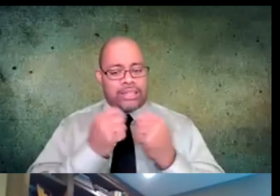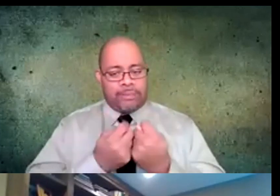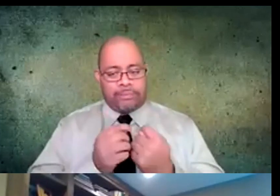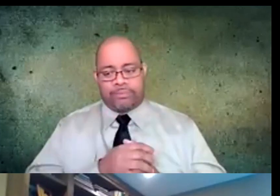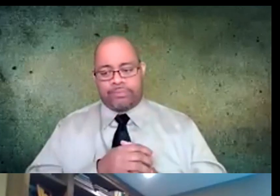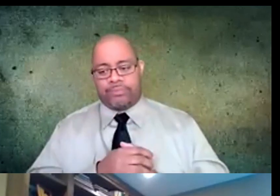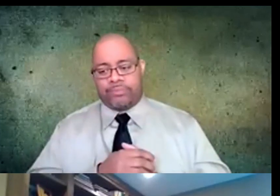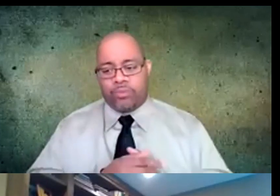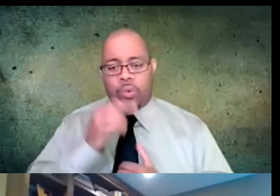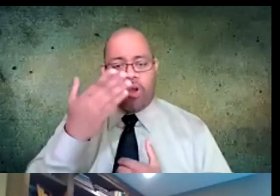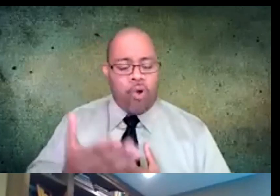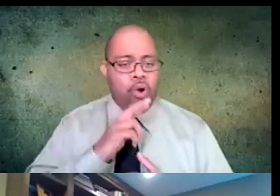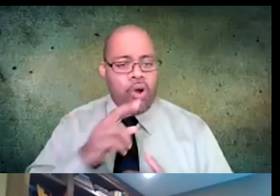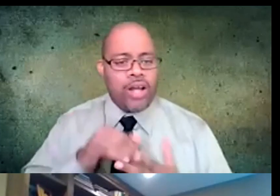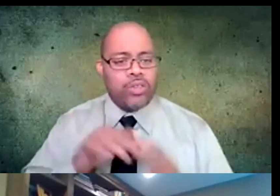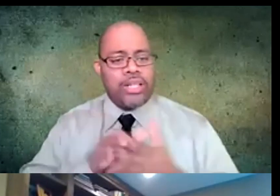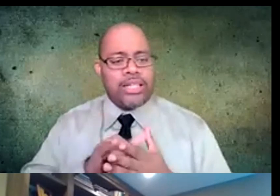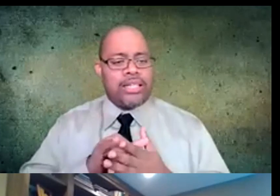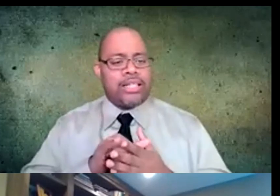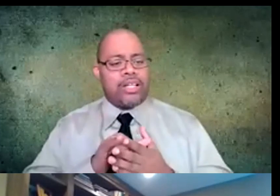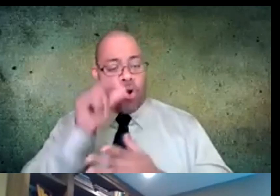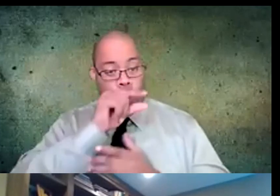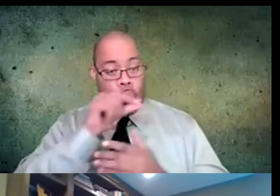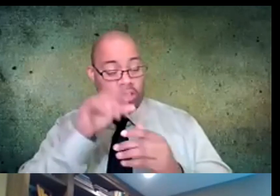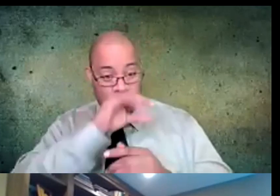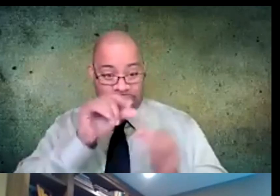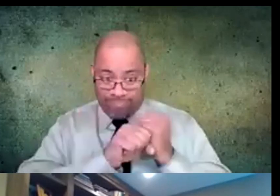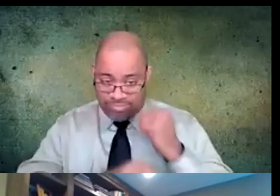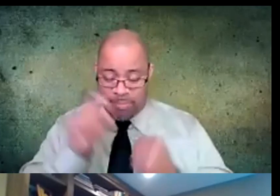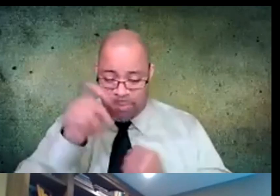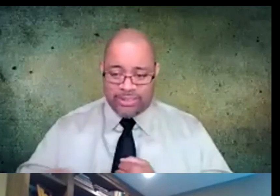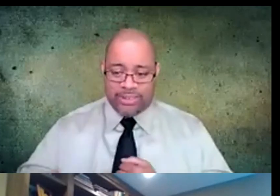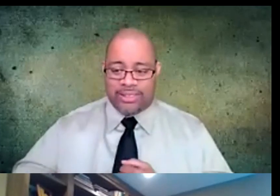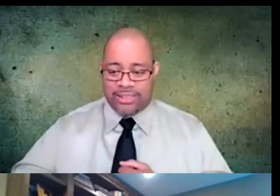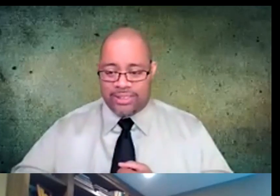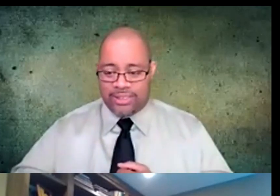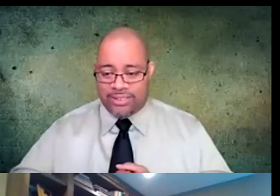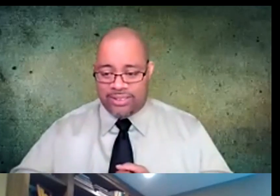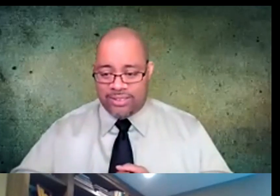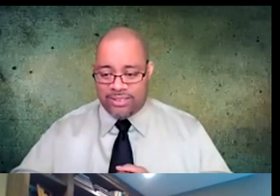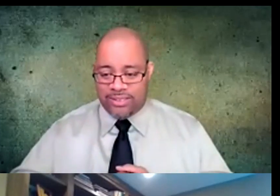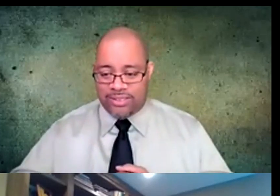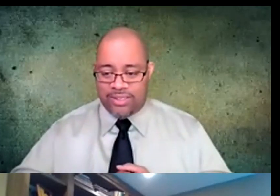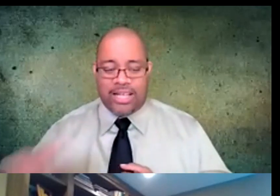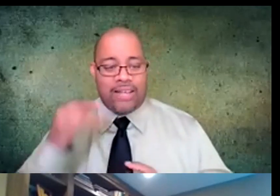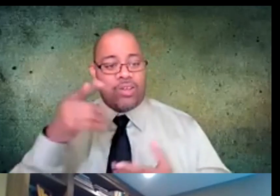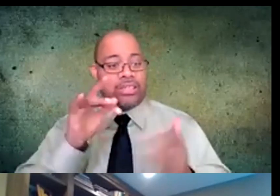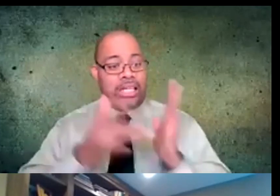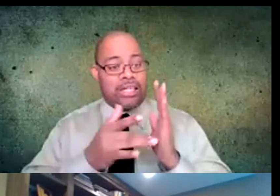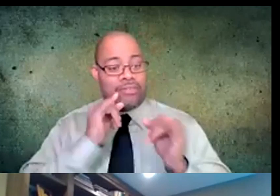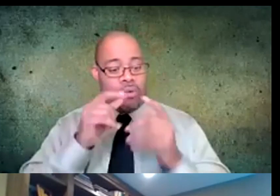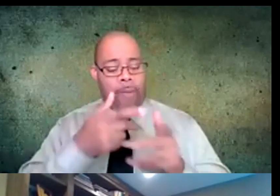know, who they are, right? Minimally do your LinkedIn, Google search. And if it's a technical interview, and you might want to pull out that